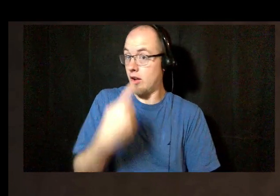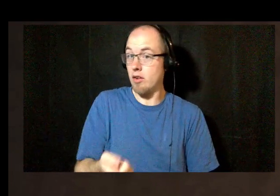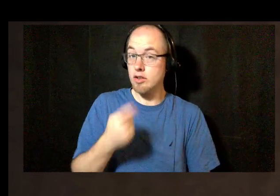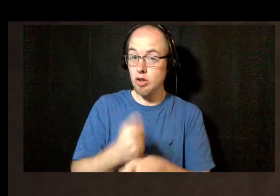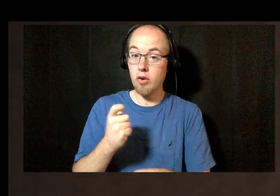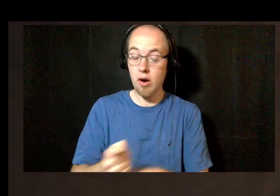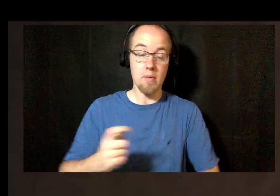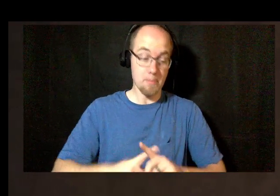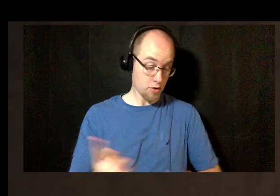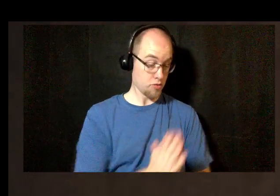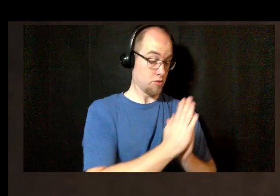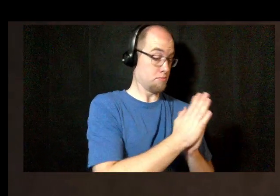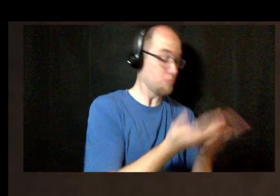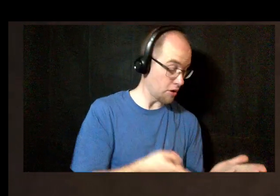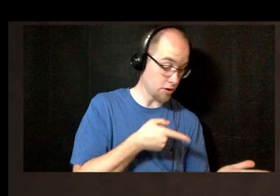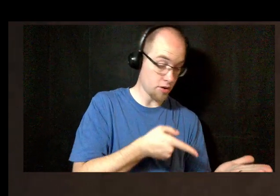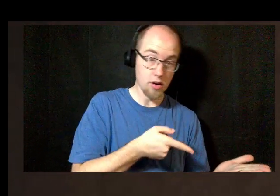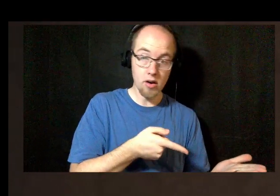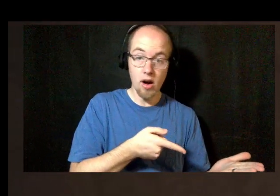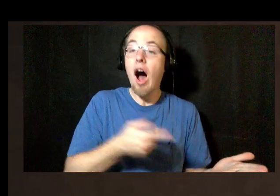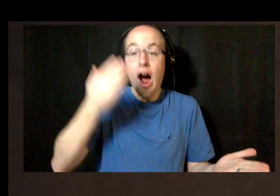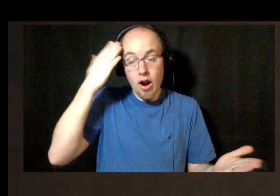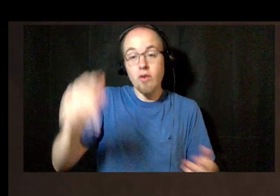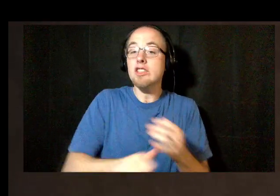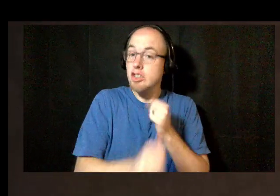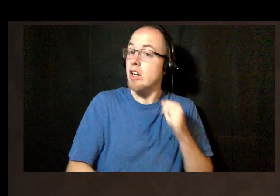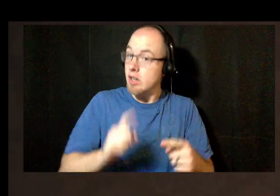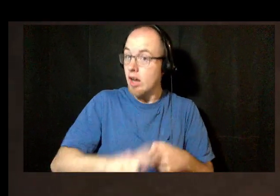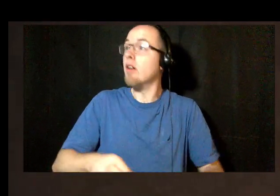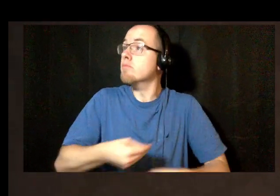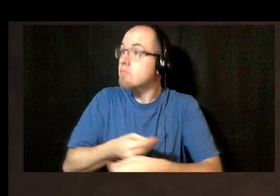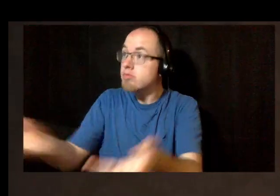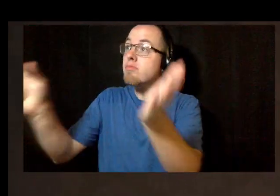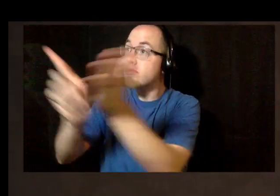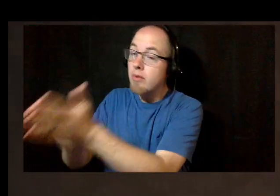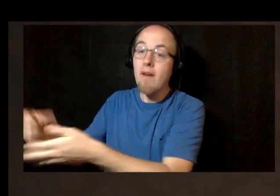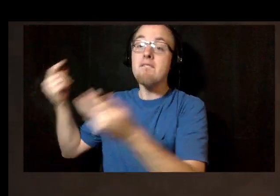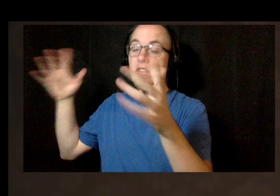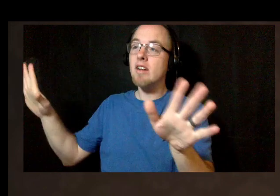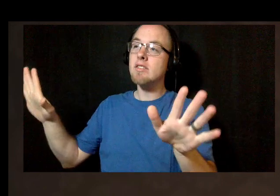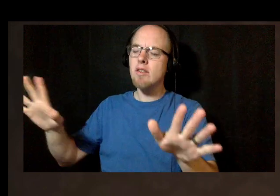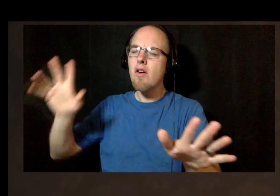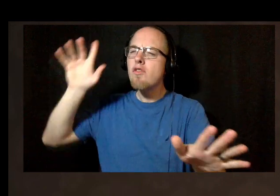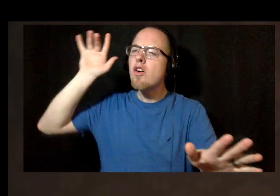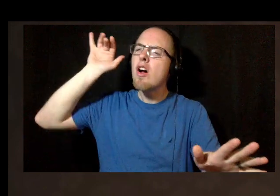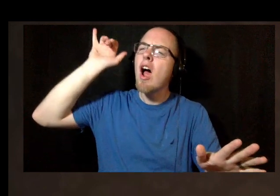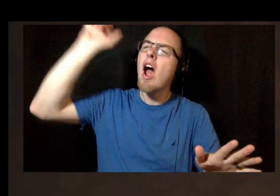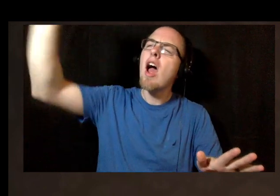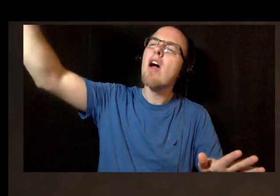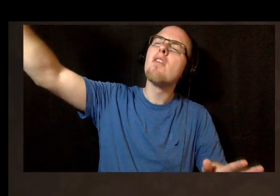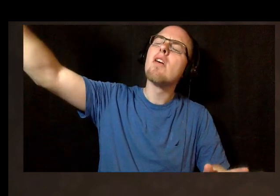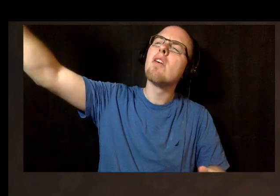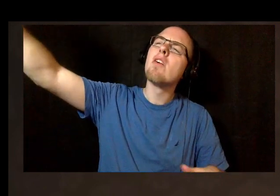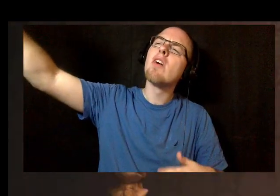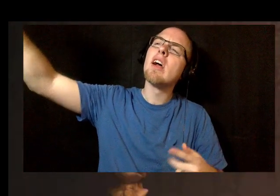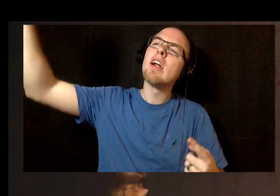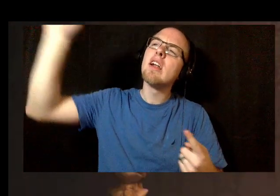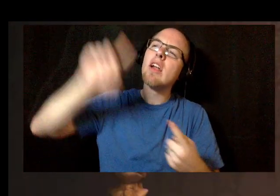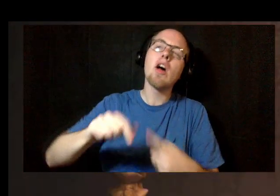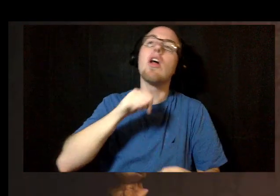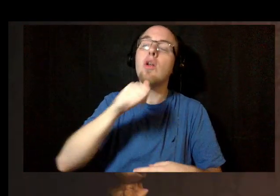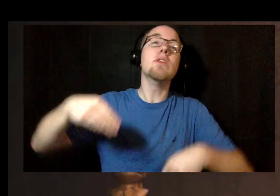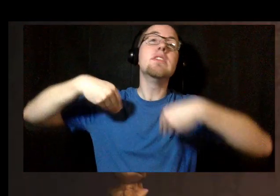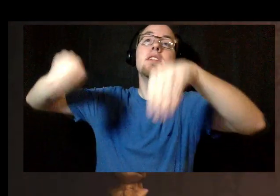book, I won't know if it's shit until it's out there. Forever. Until I don't sell 1